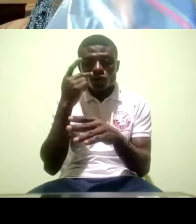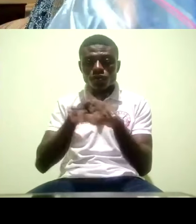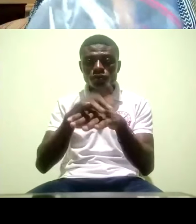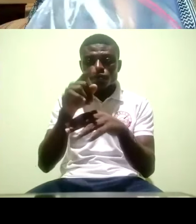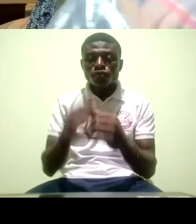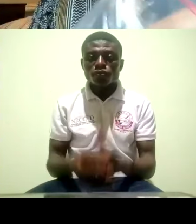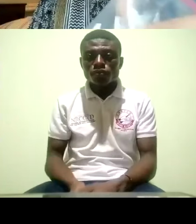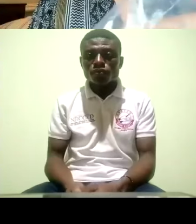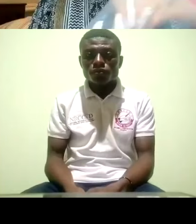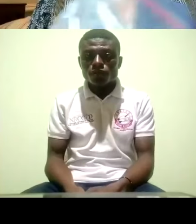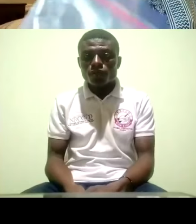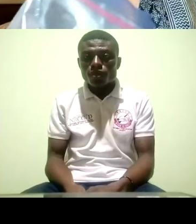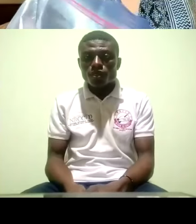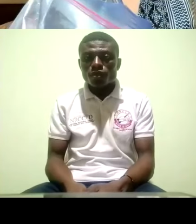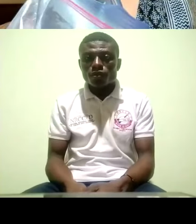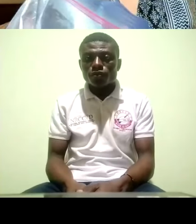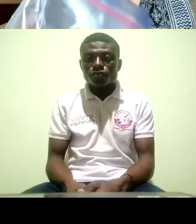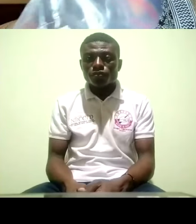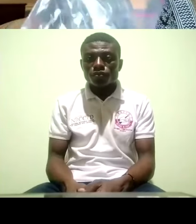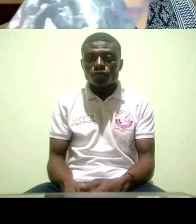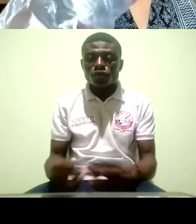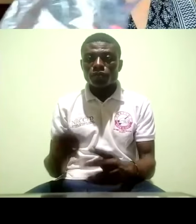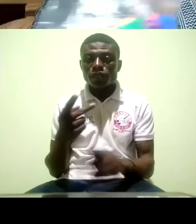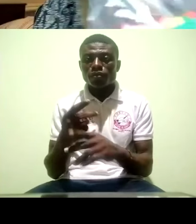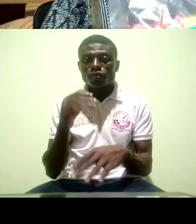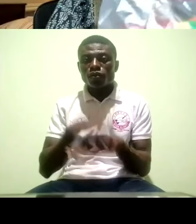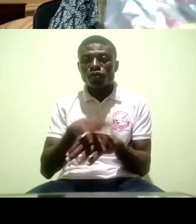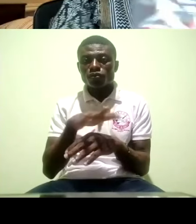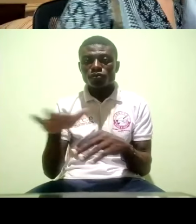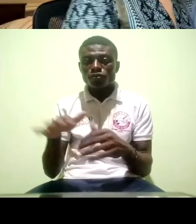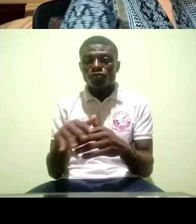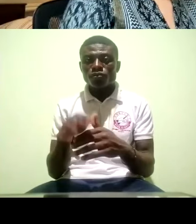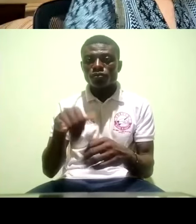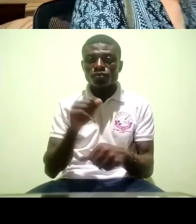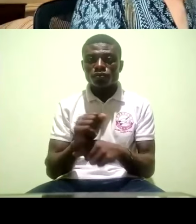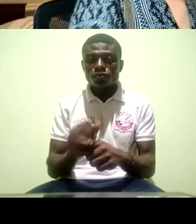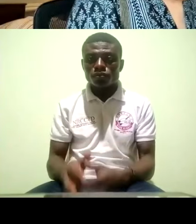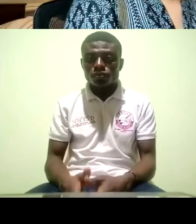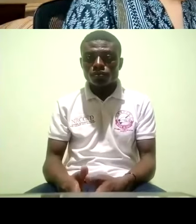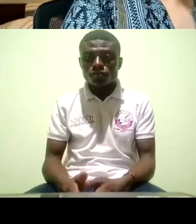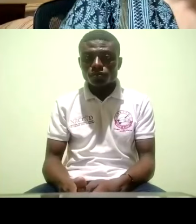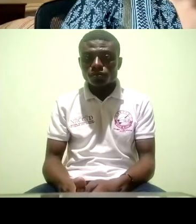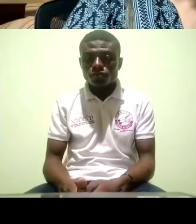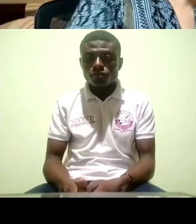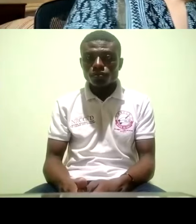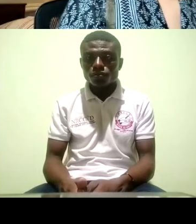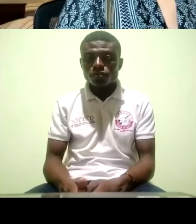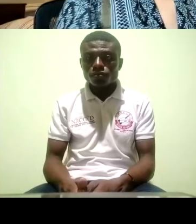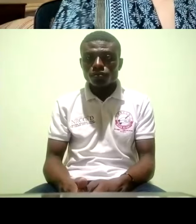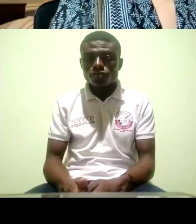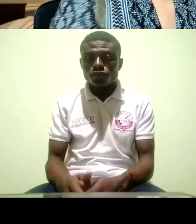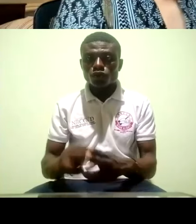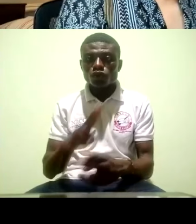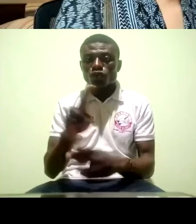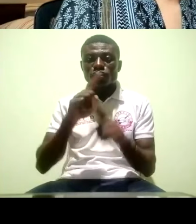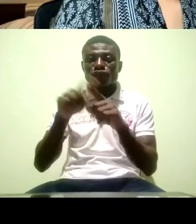all these cubes, if I keep in front of the children, okay, classify, these are all cubes of different color.